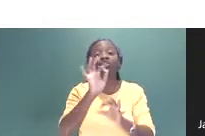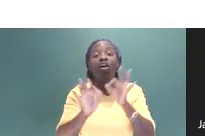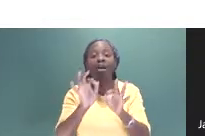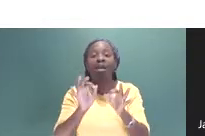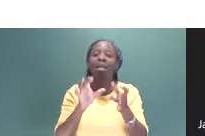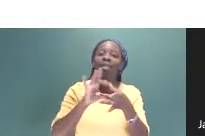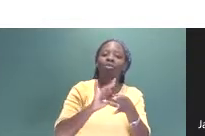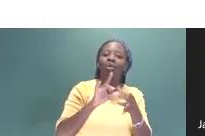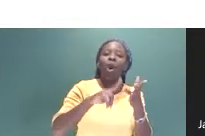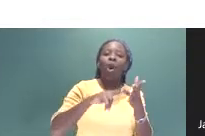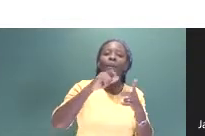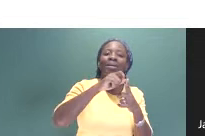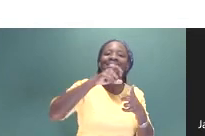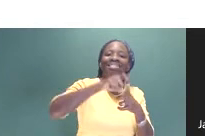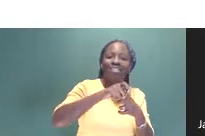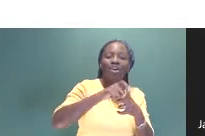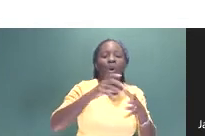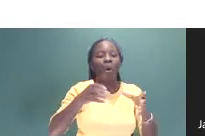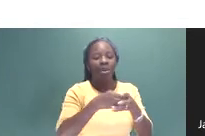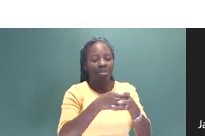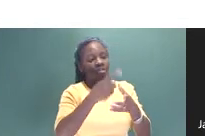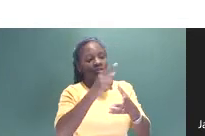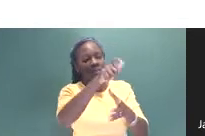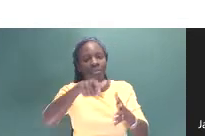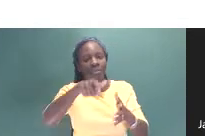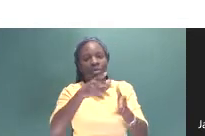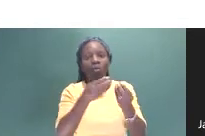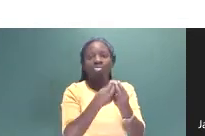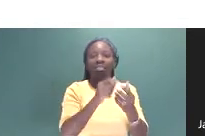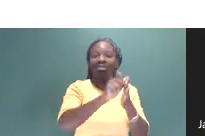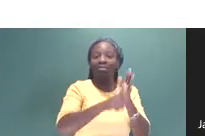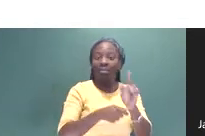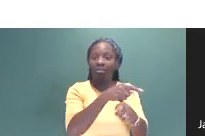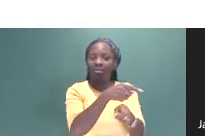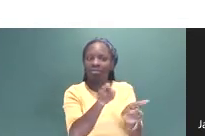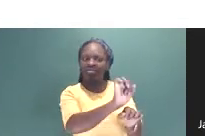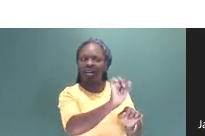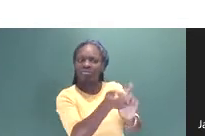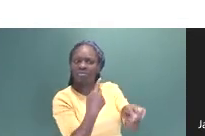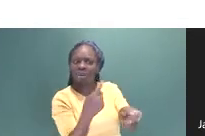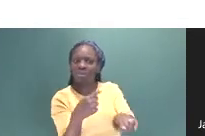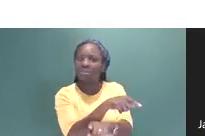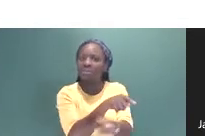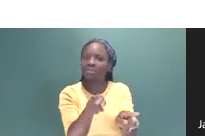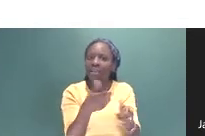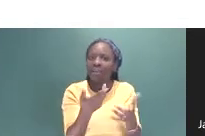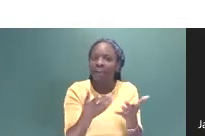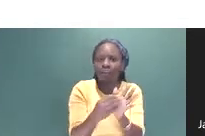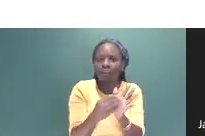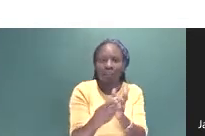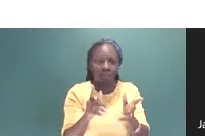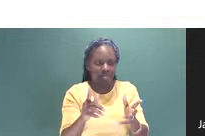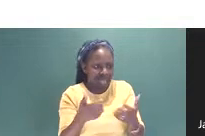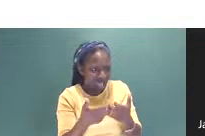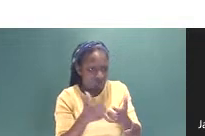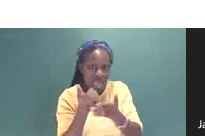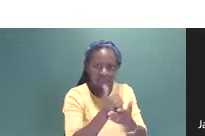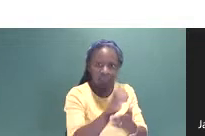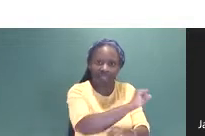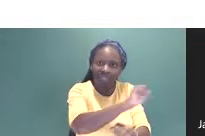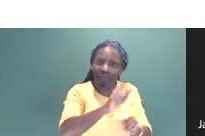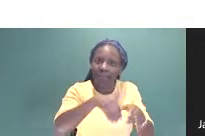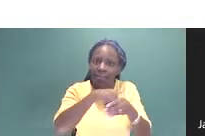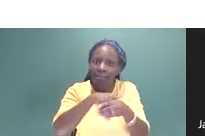OPDs, organisations of people with disabilities, responses, how they've responded to their members' needs.